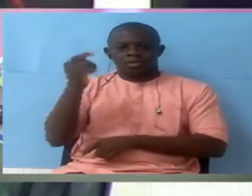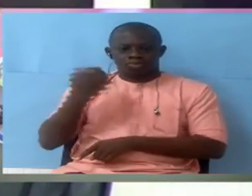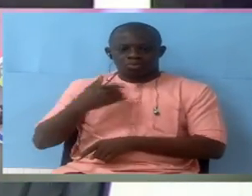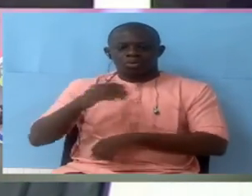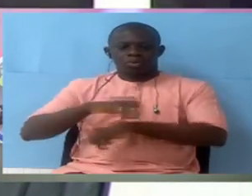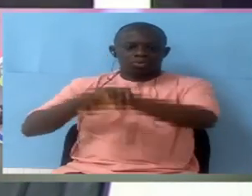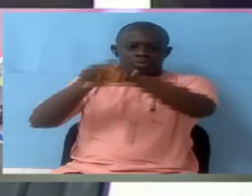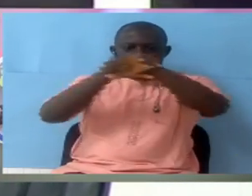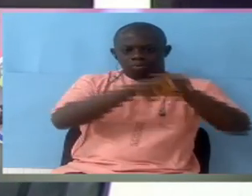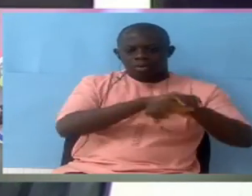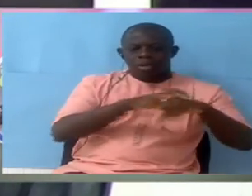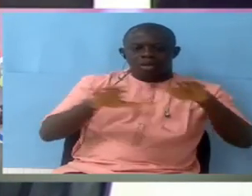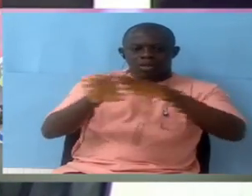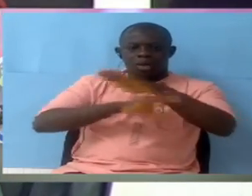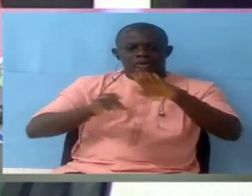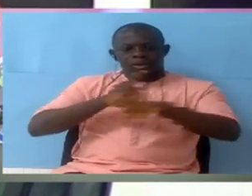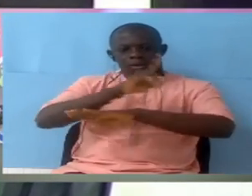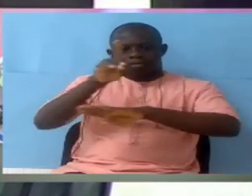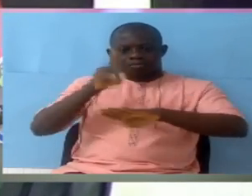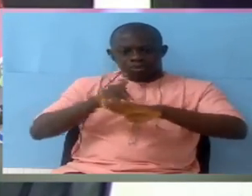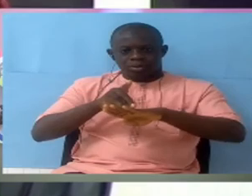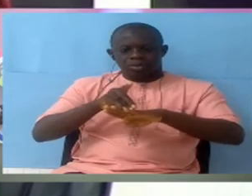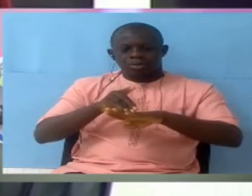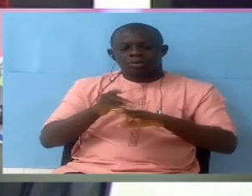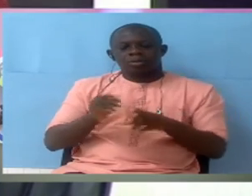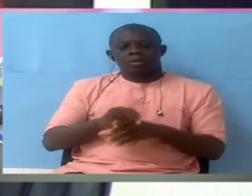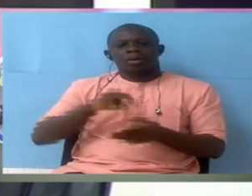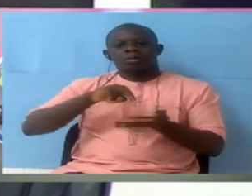nany ma wache che suf. To the